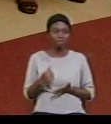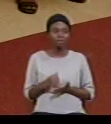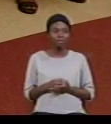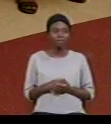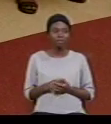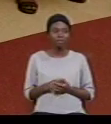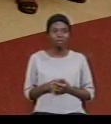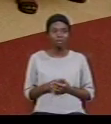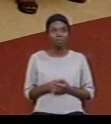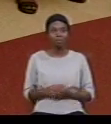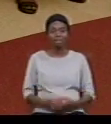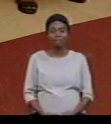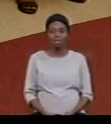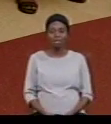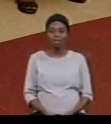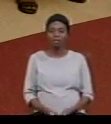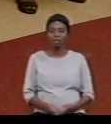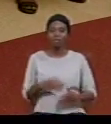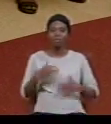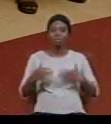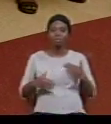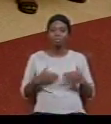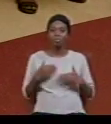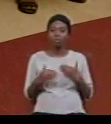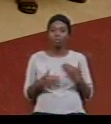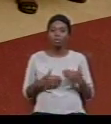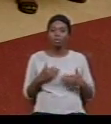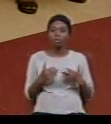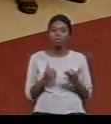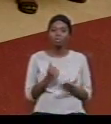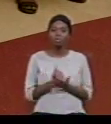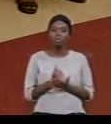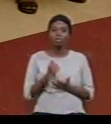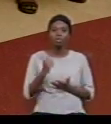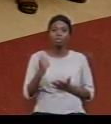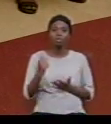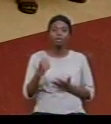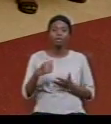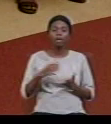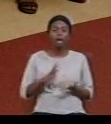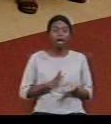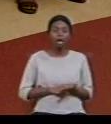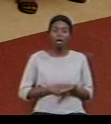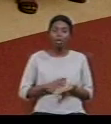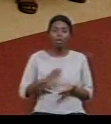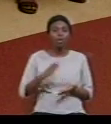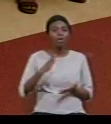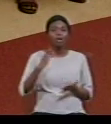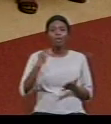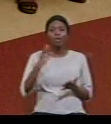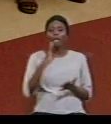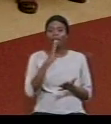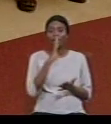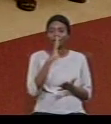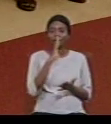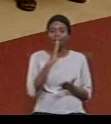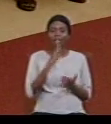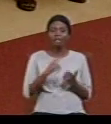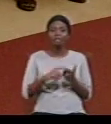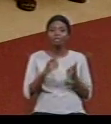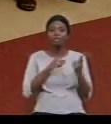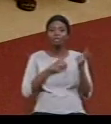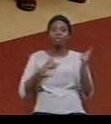Let us sing, amen, rejoice, amen, glory